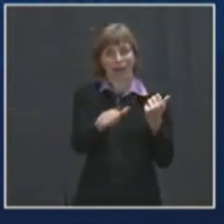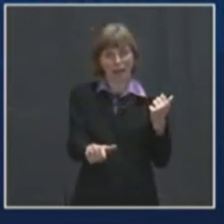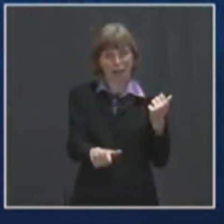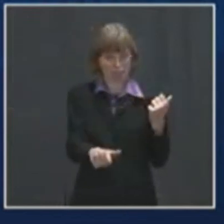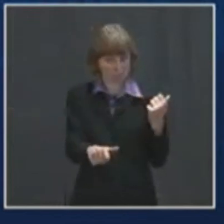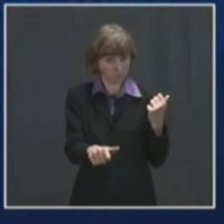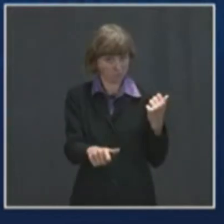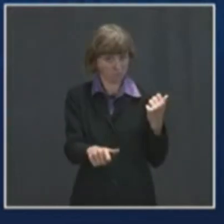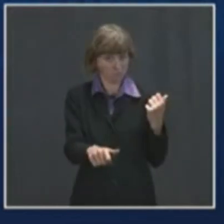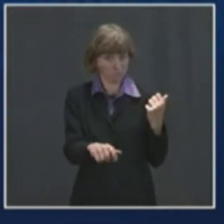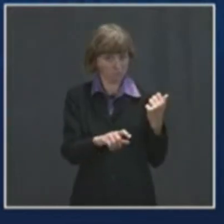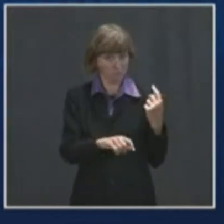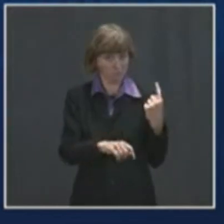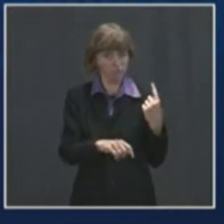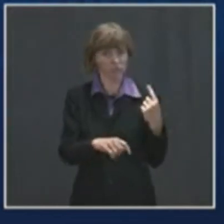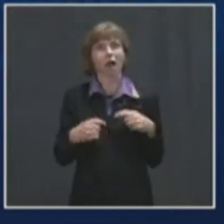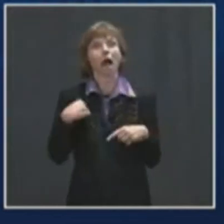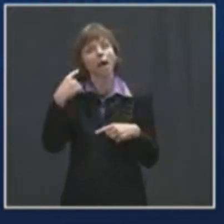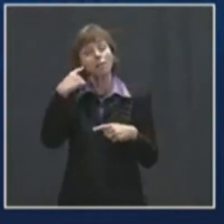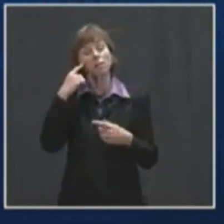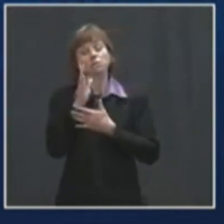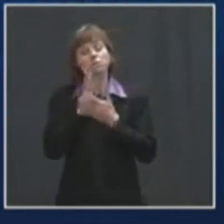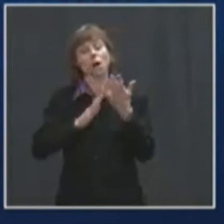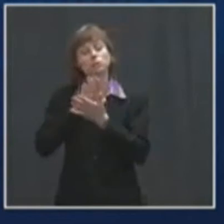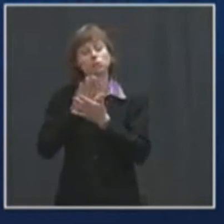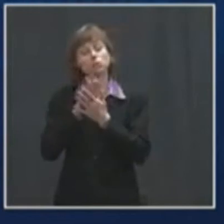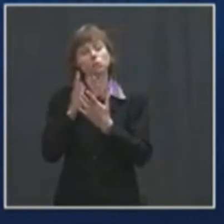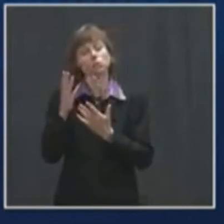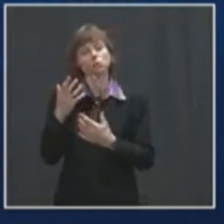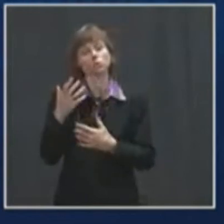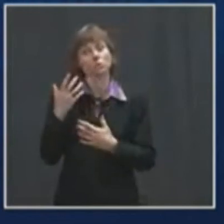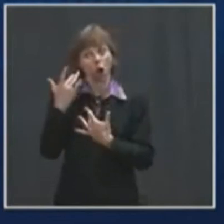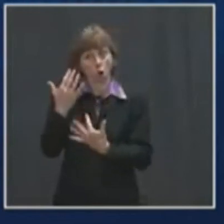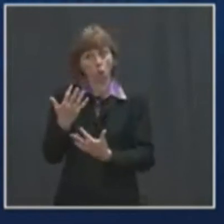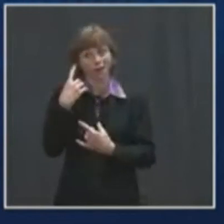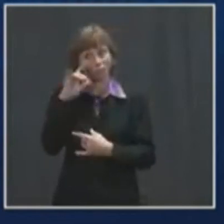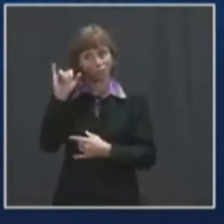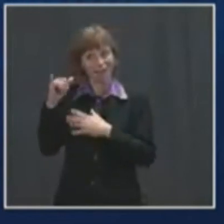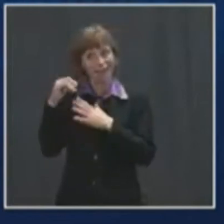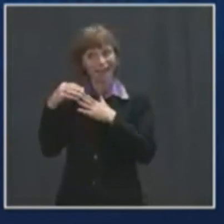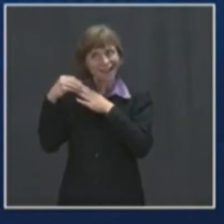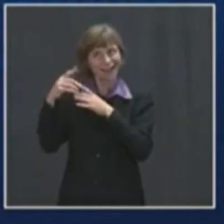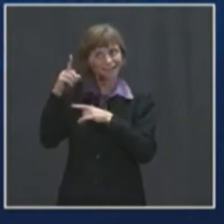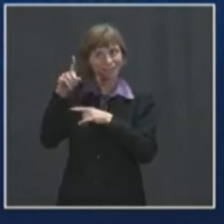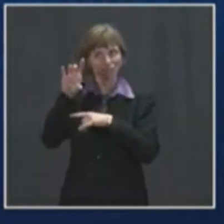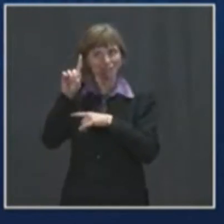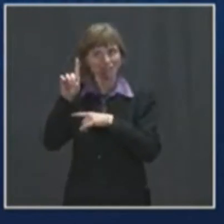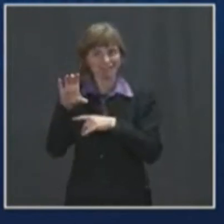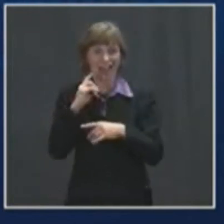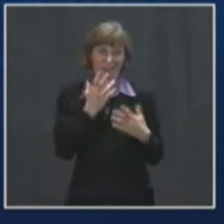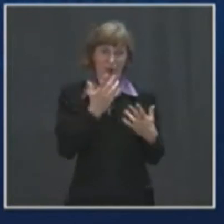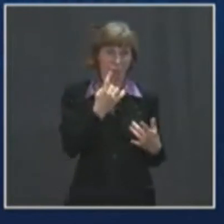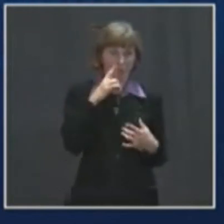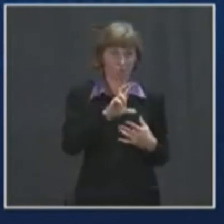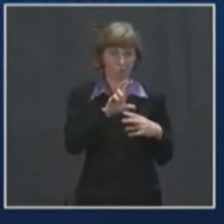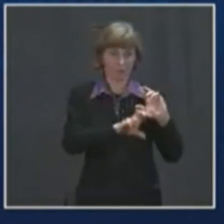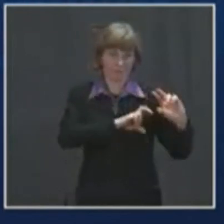schools are looking for that guidance and also looking for funding. Obviously, different jurisdictions make decisions,